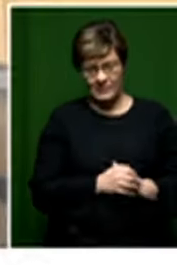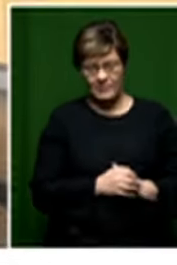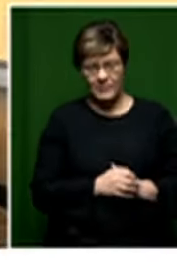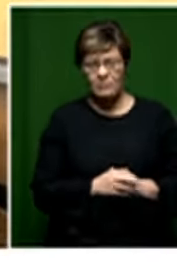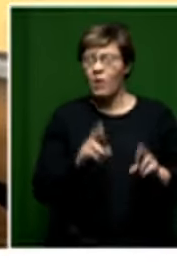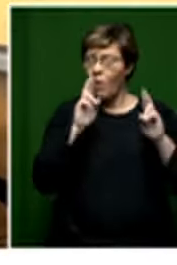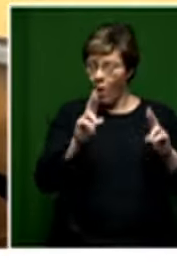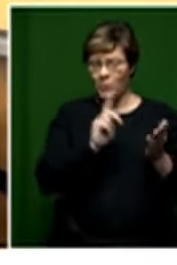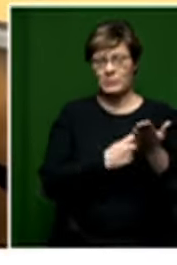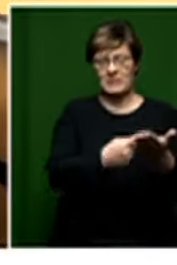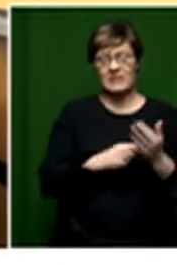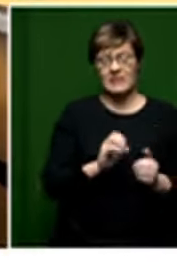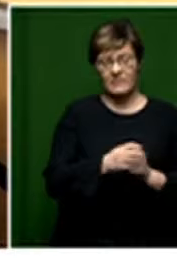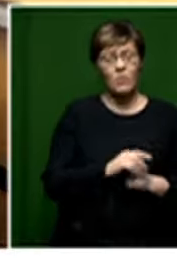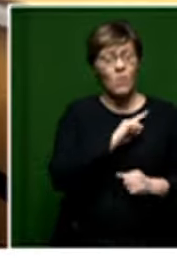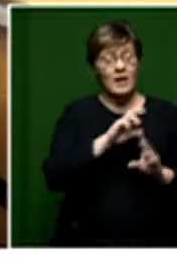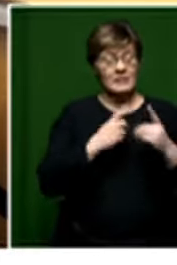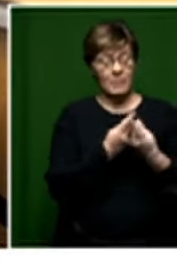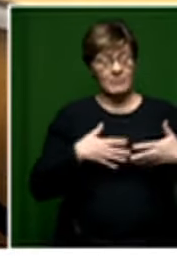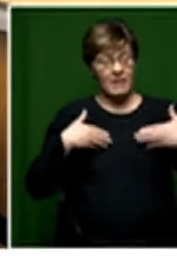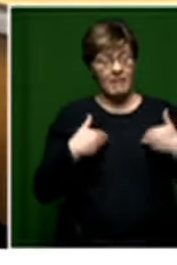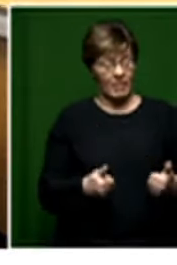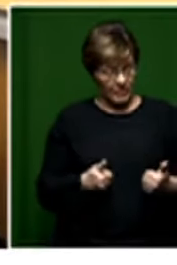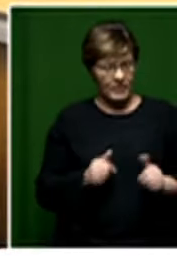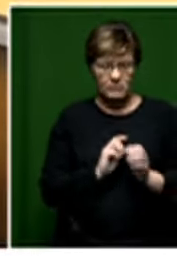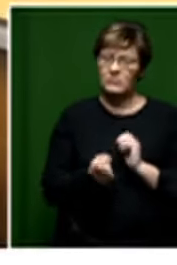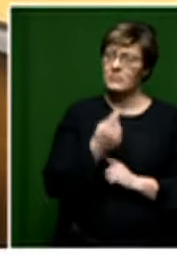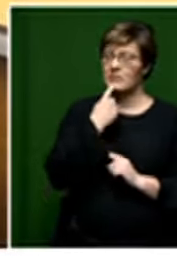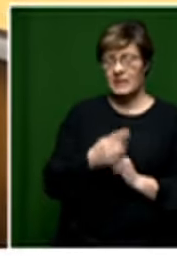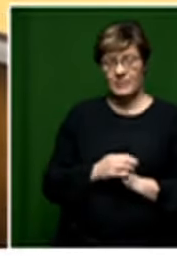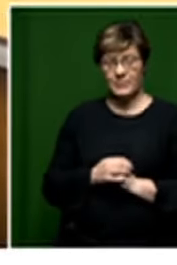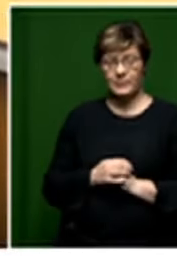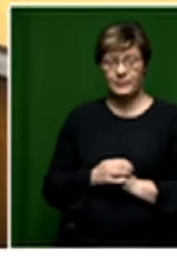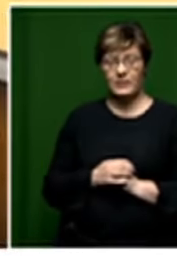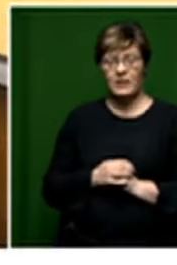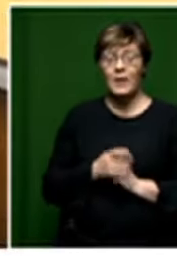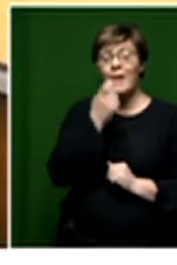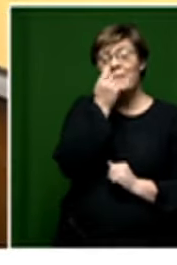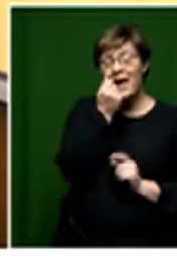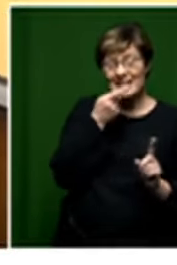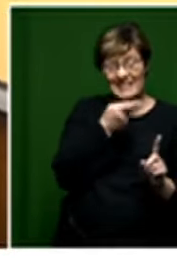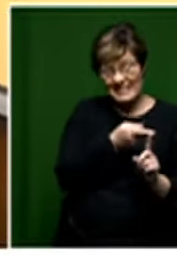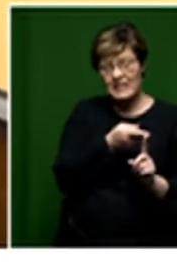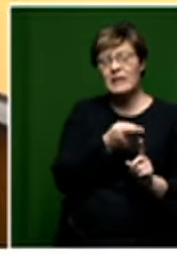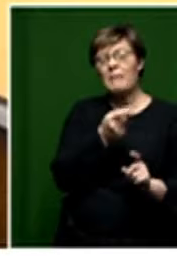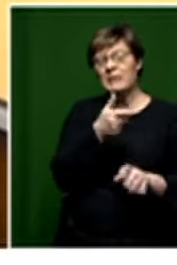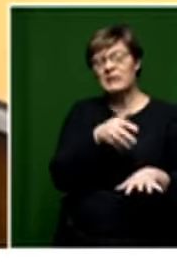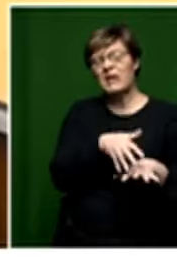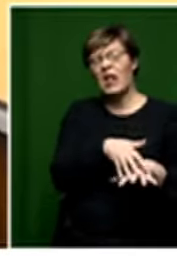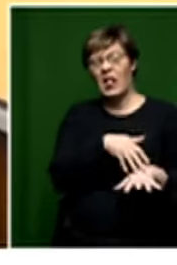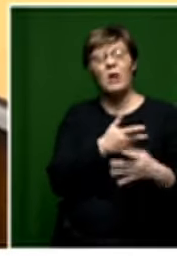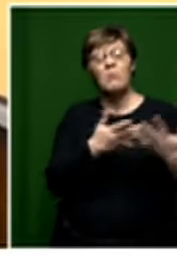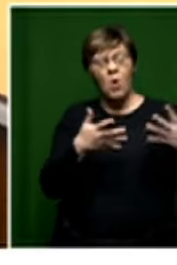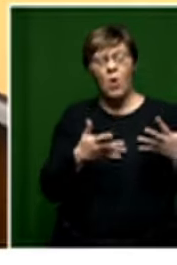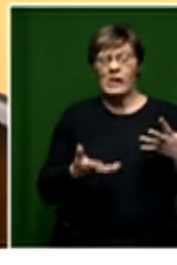to speak to that because the health department, as you know, have come out talking about men perhaps being slightly more hesitant.